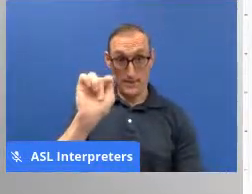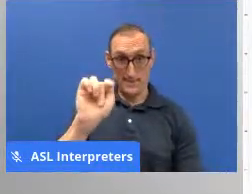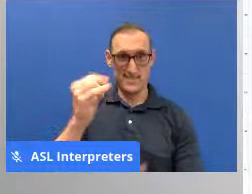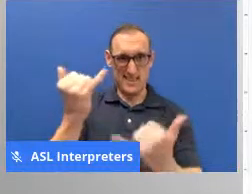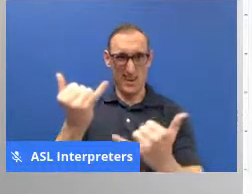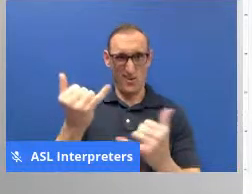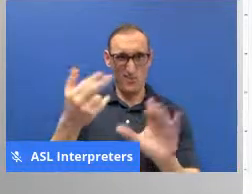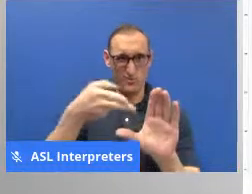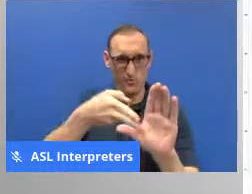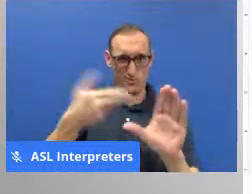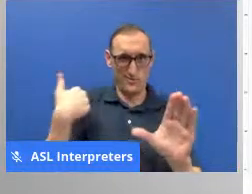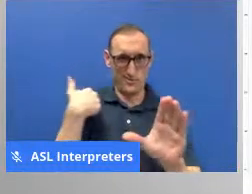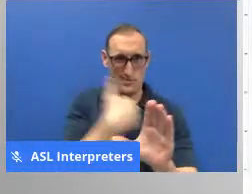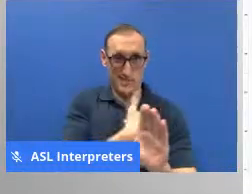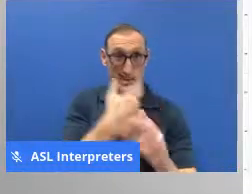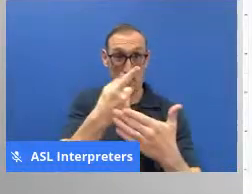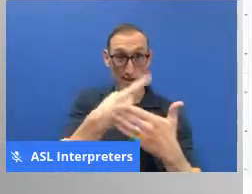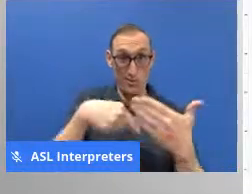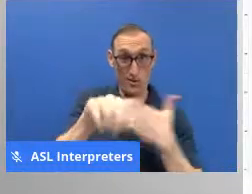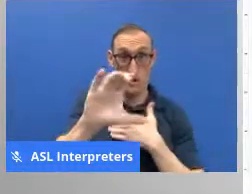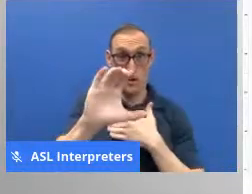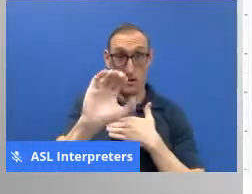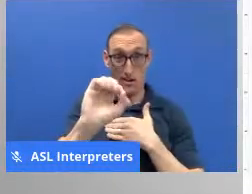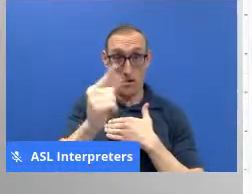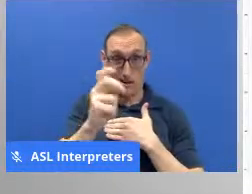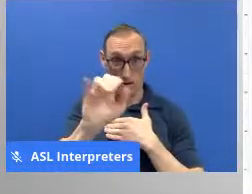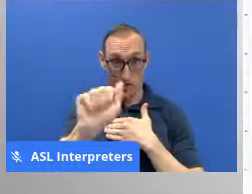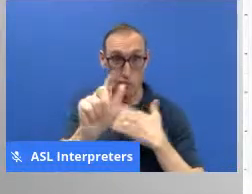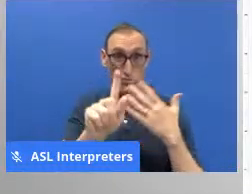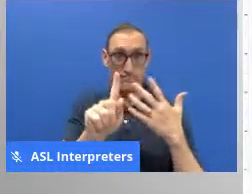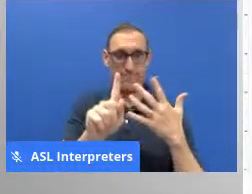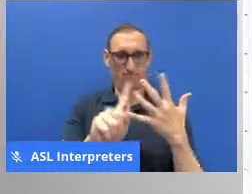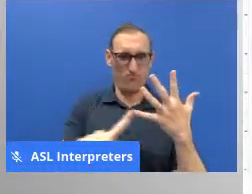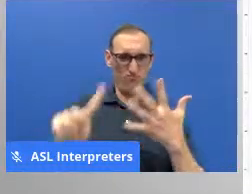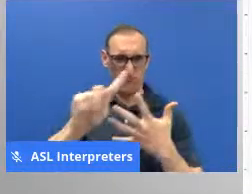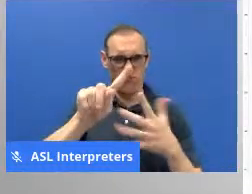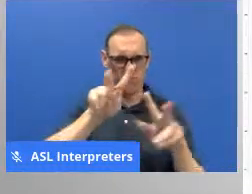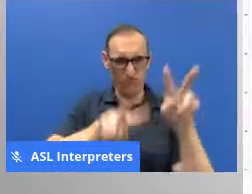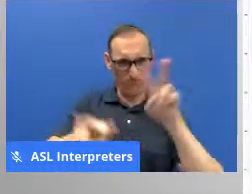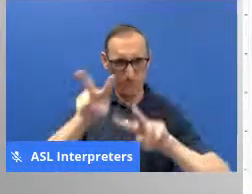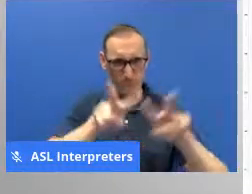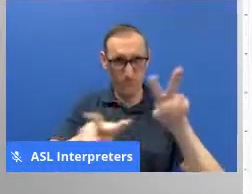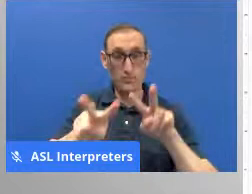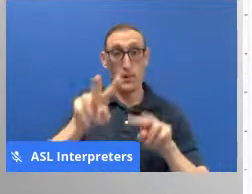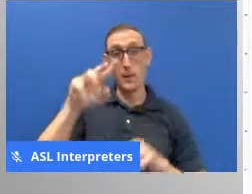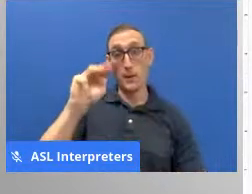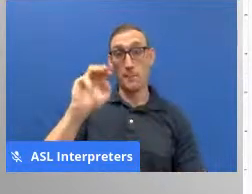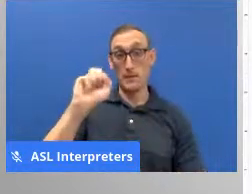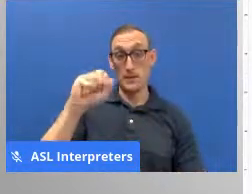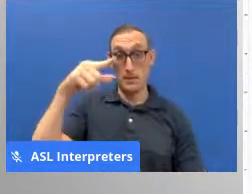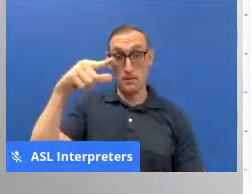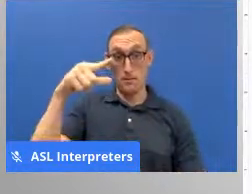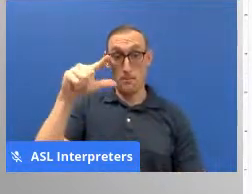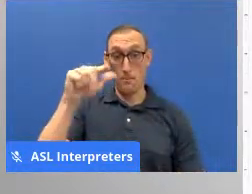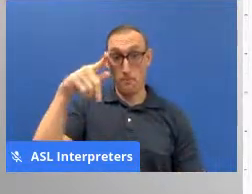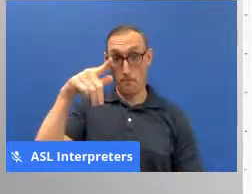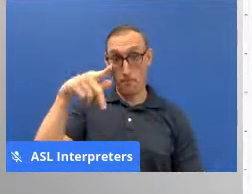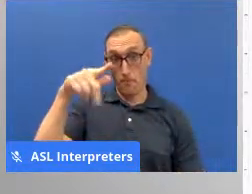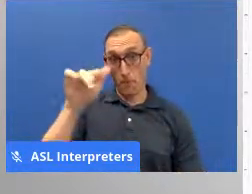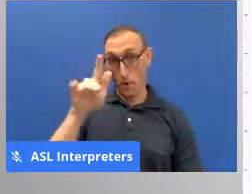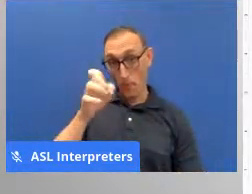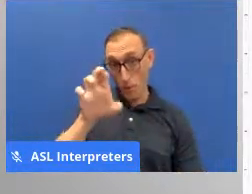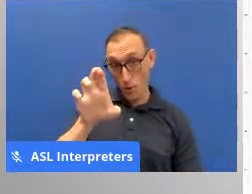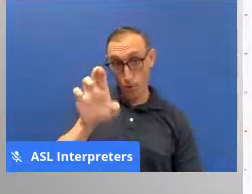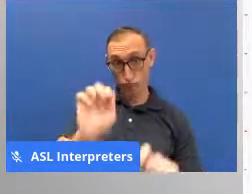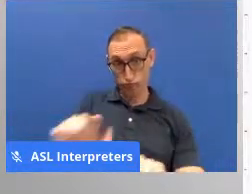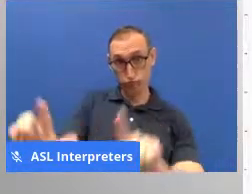review next week. And Ms. Palmer has shared her screen so that you can see the agenda for the week. They